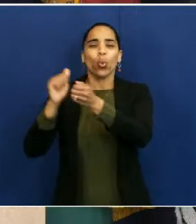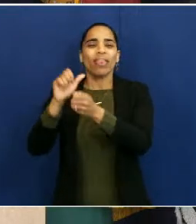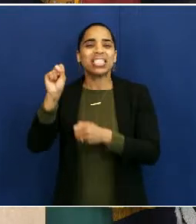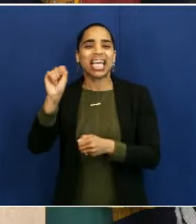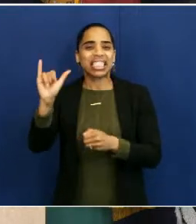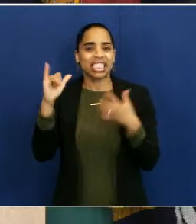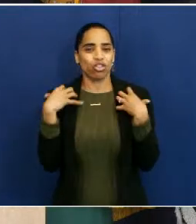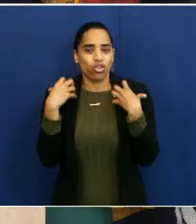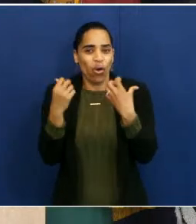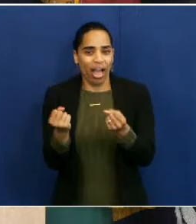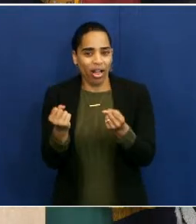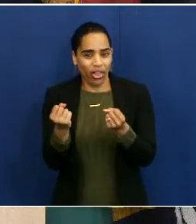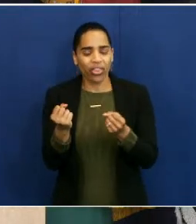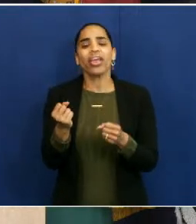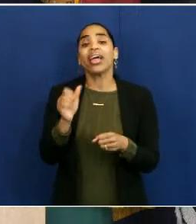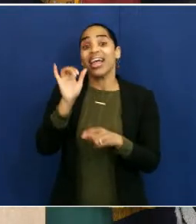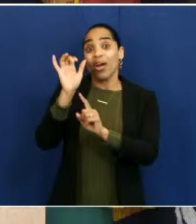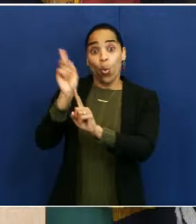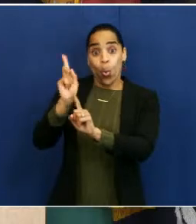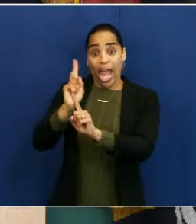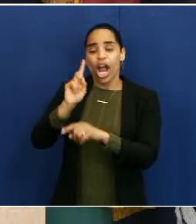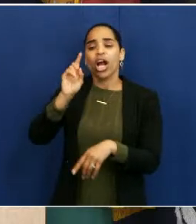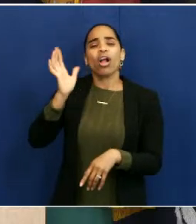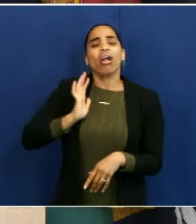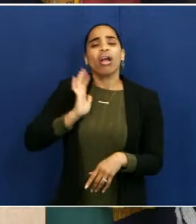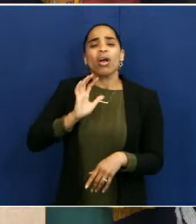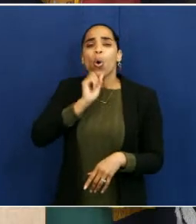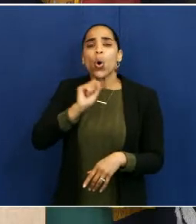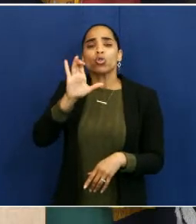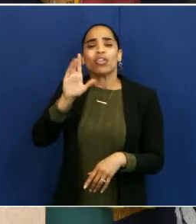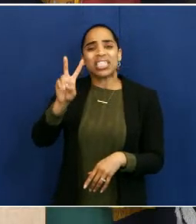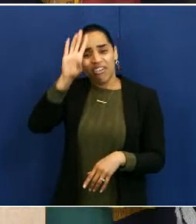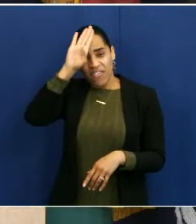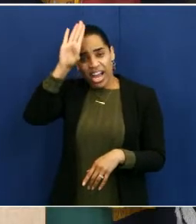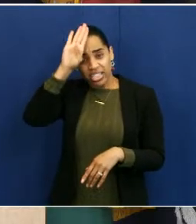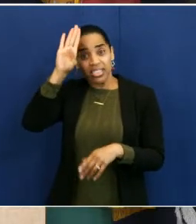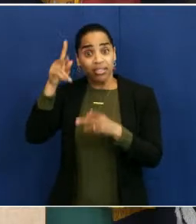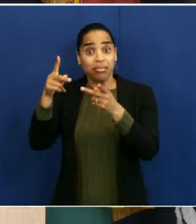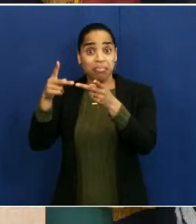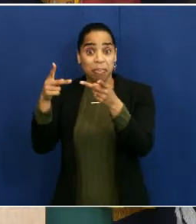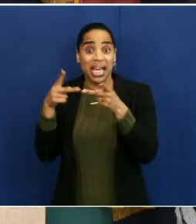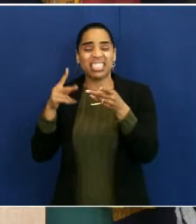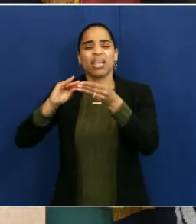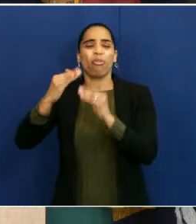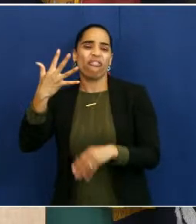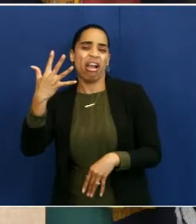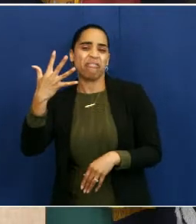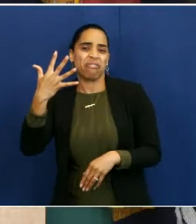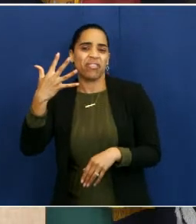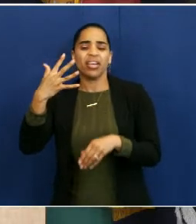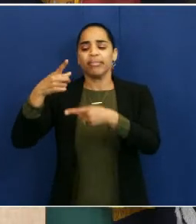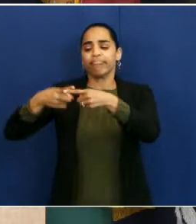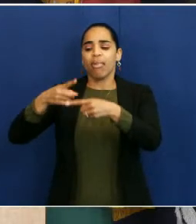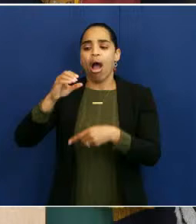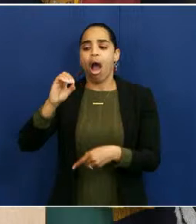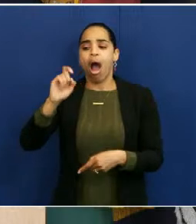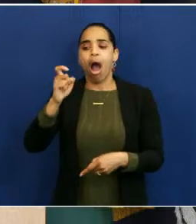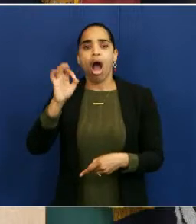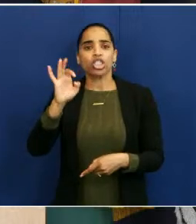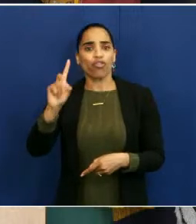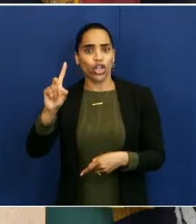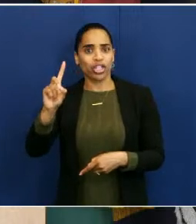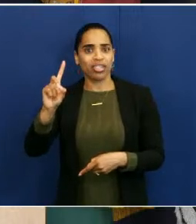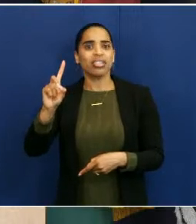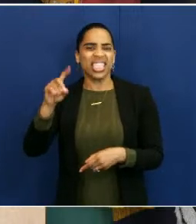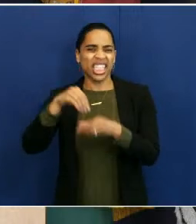Health. It's located at the former Chula Vista Fire Station number 5 at Oxford in Chula Vista, and it's at the heart of South County,